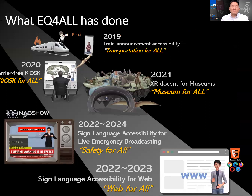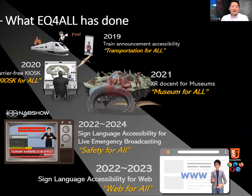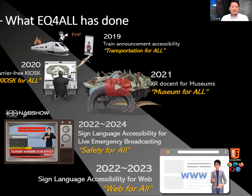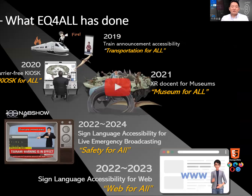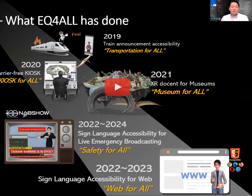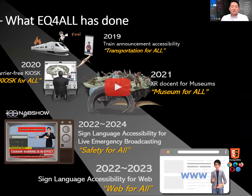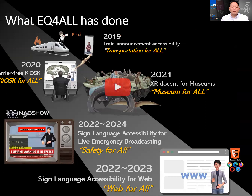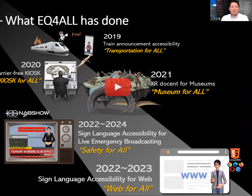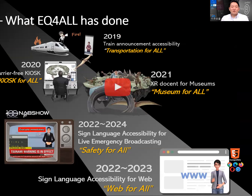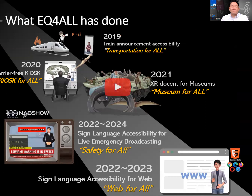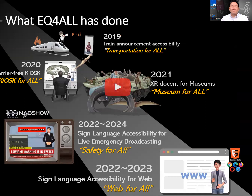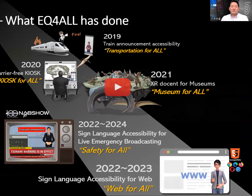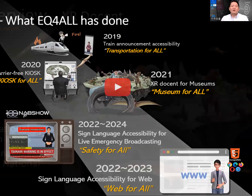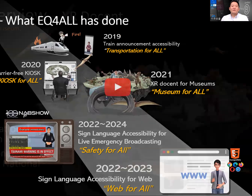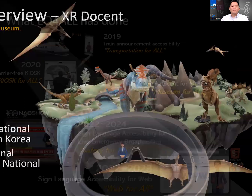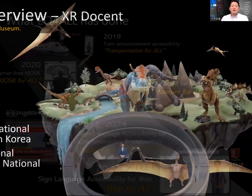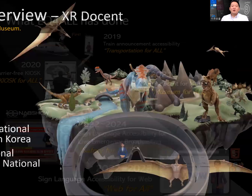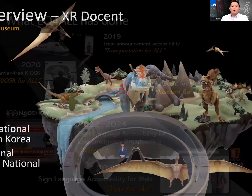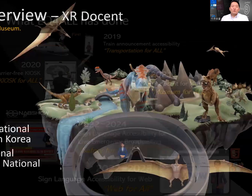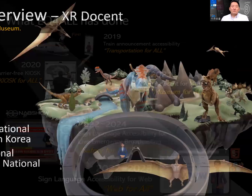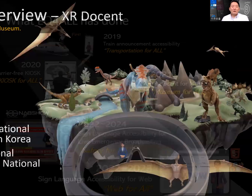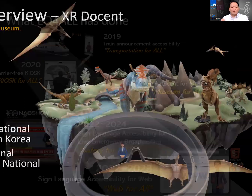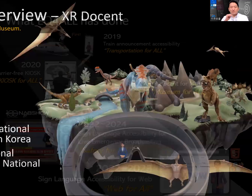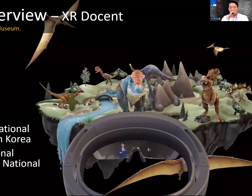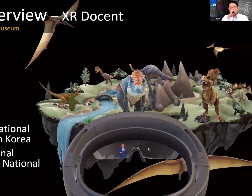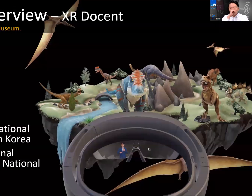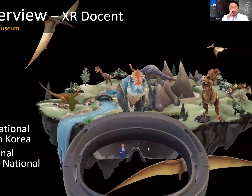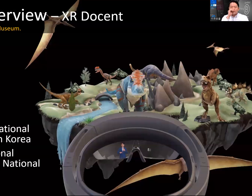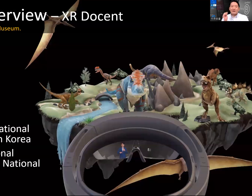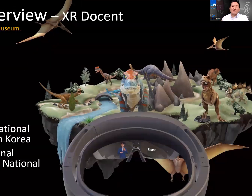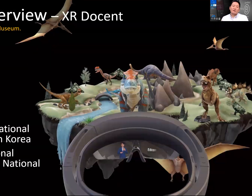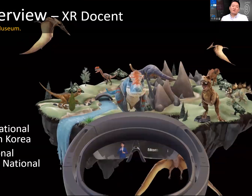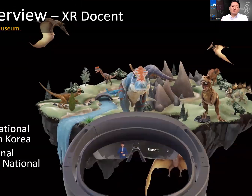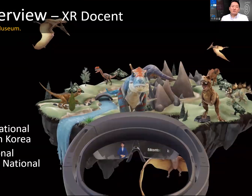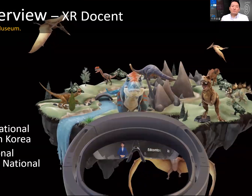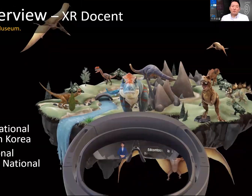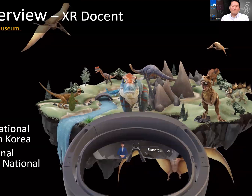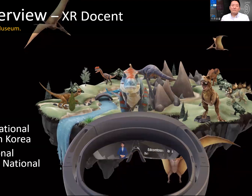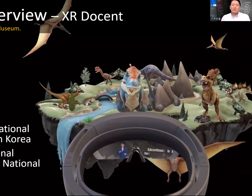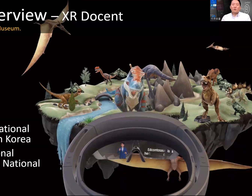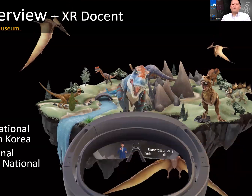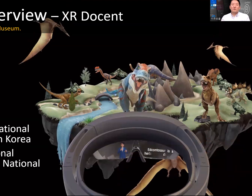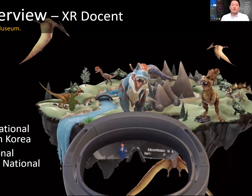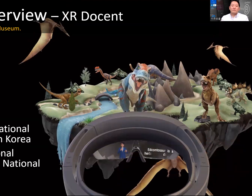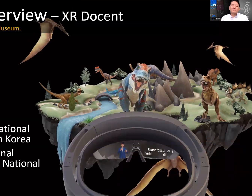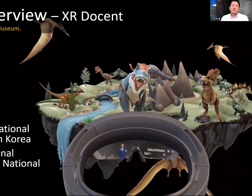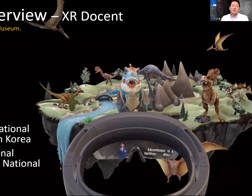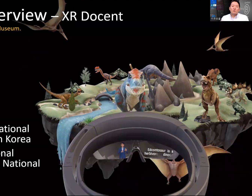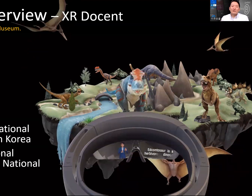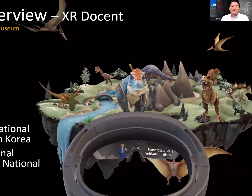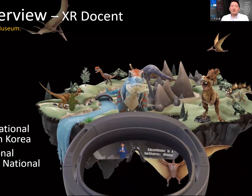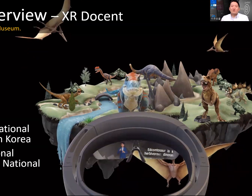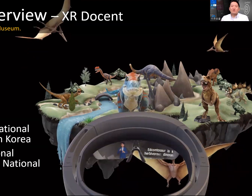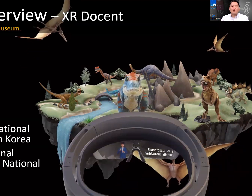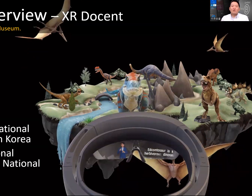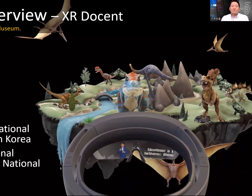Next one is XR docent for the museum. We developed the 3D signing avatar docent program for museums